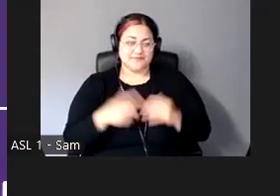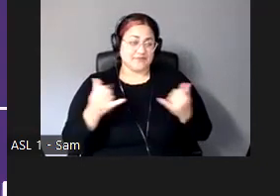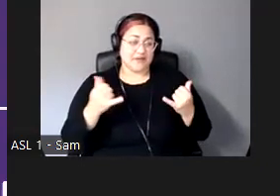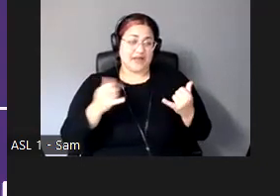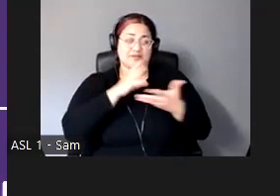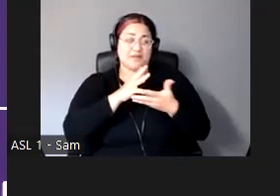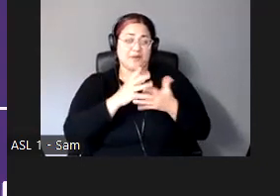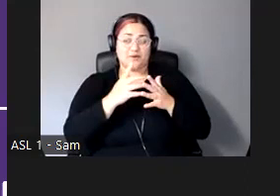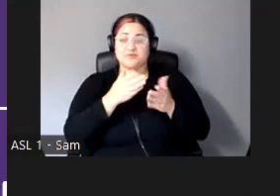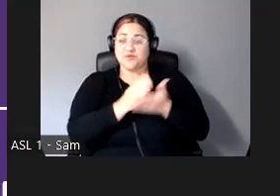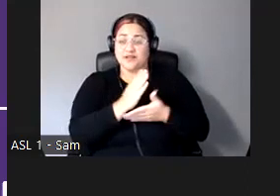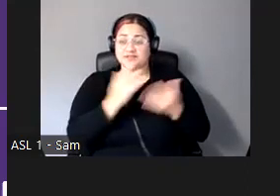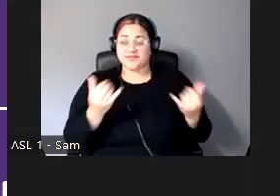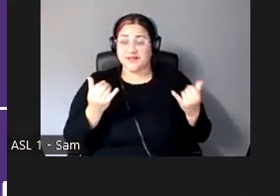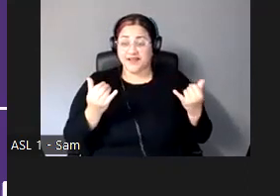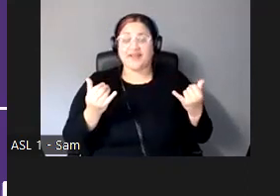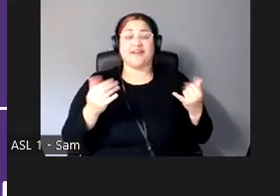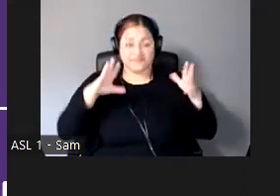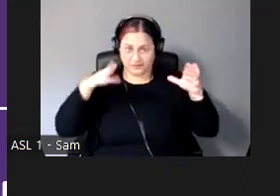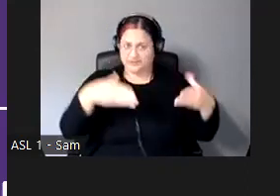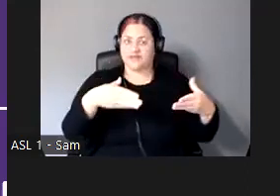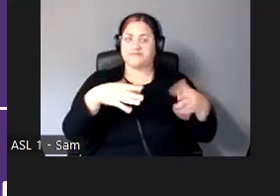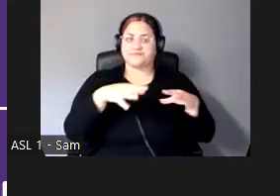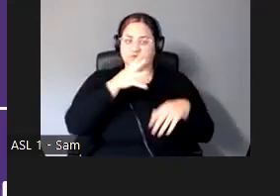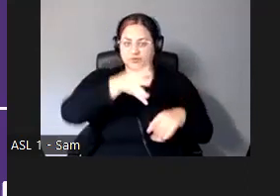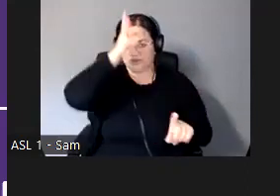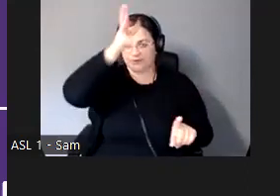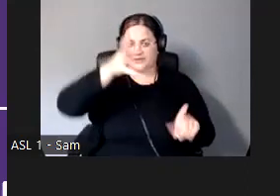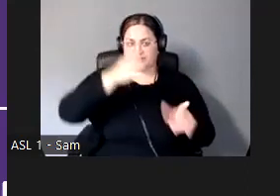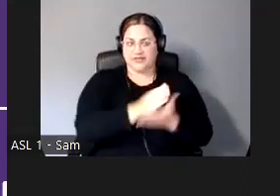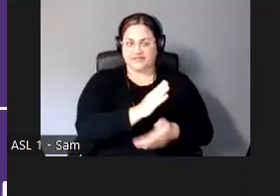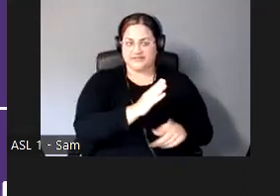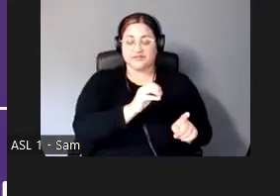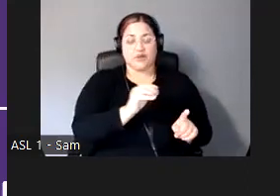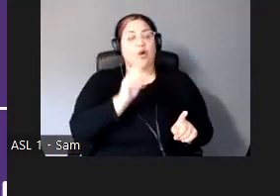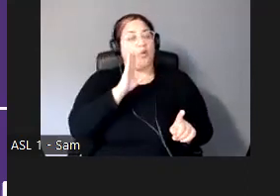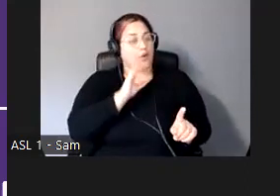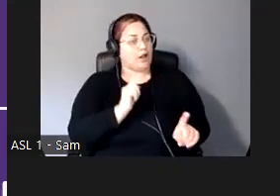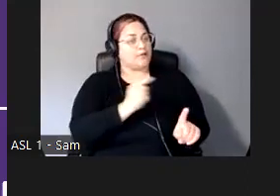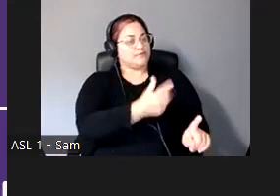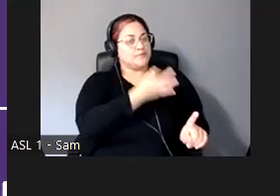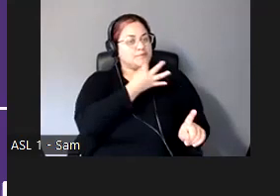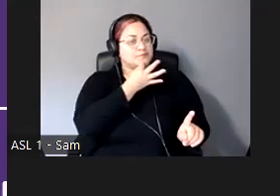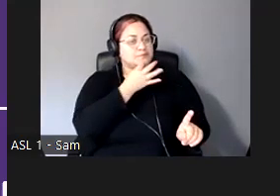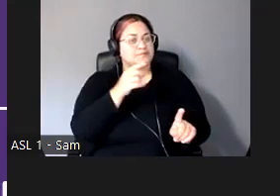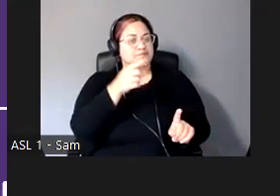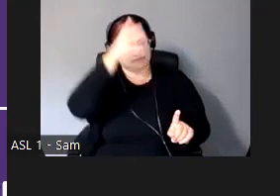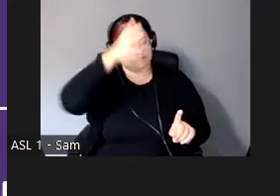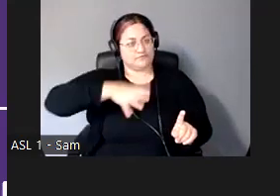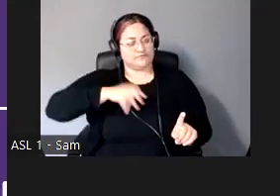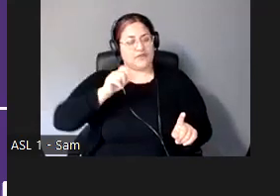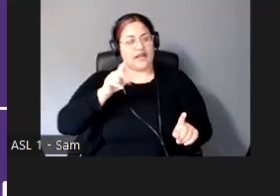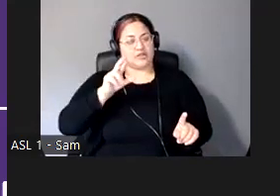that's where we're going to focus on today, is the rights of grandparents. And in terms of the legislation that